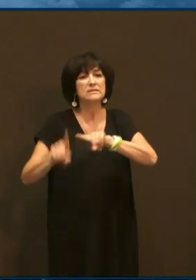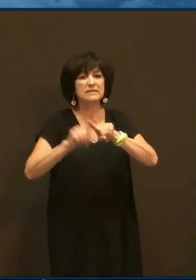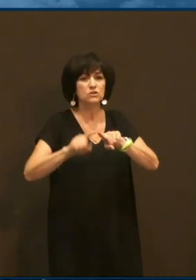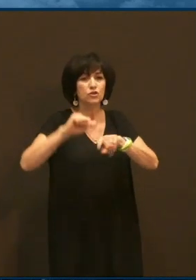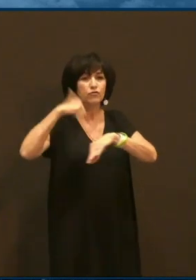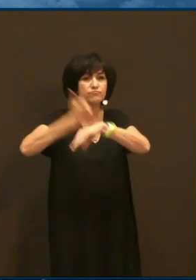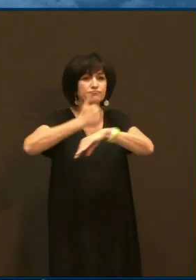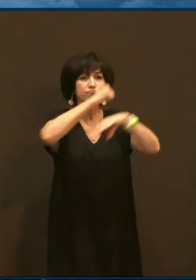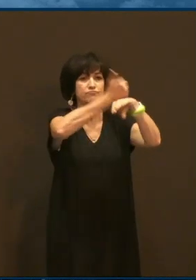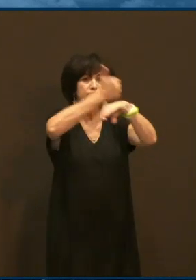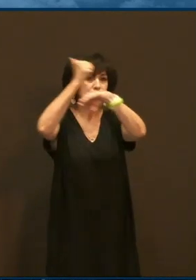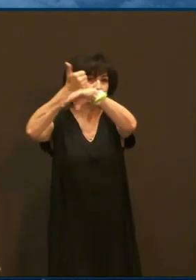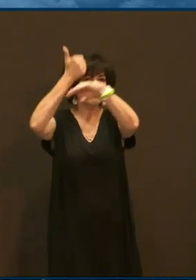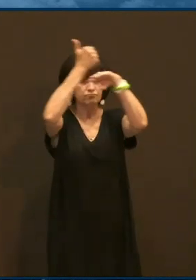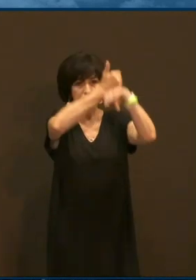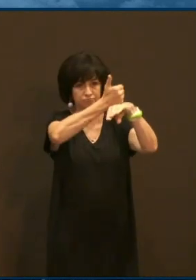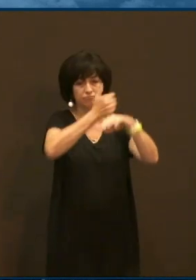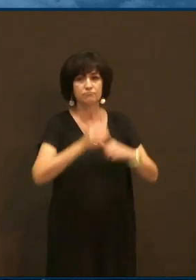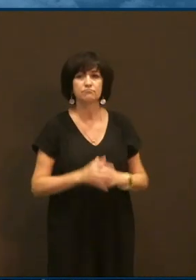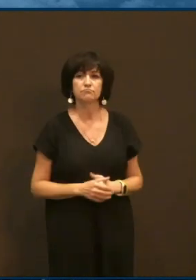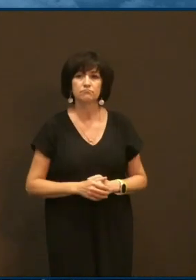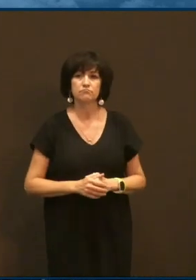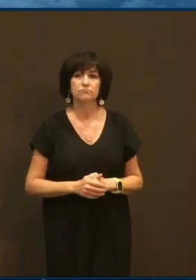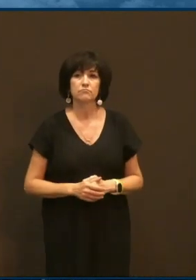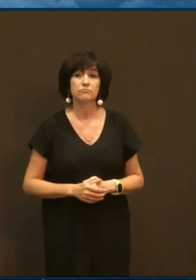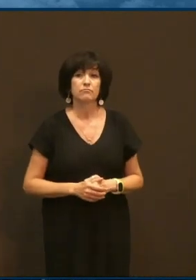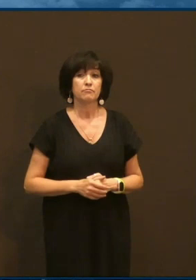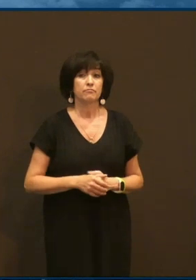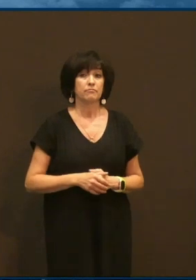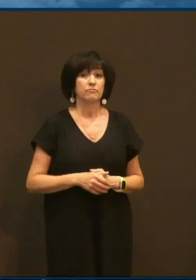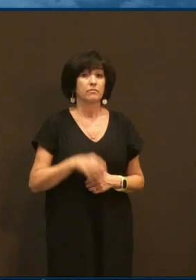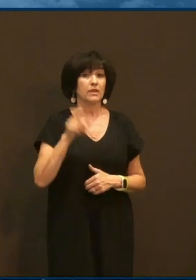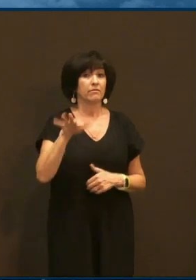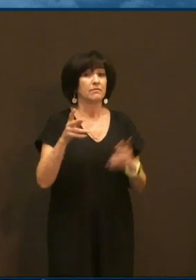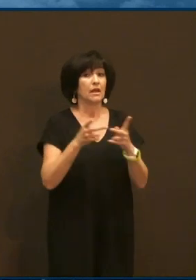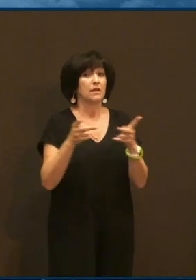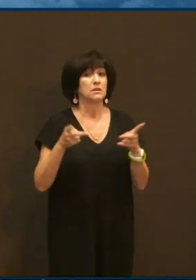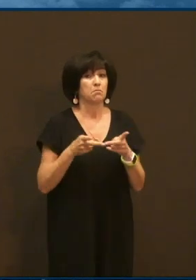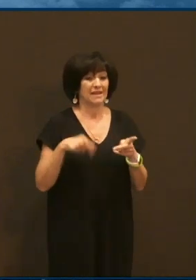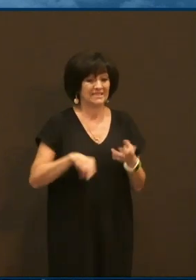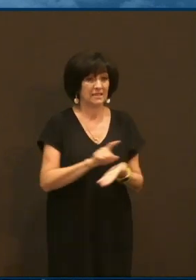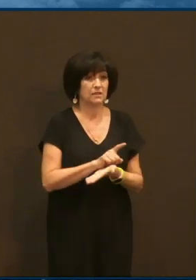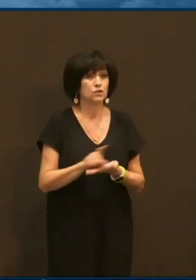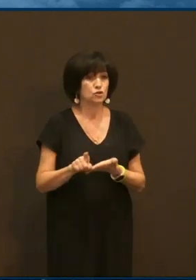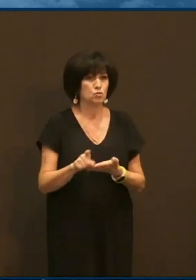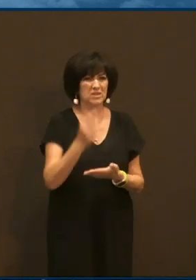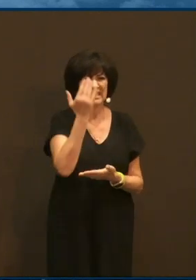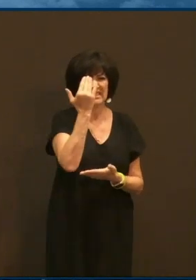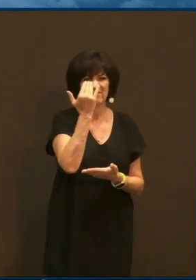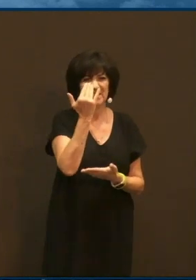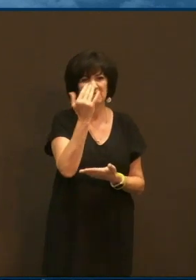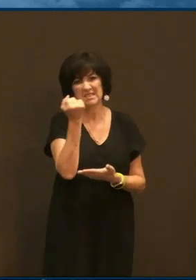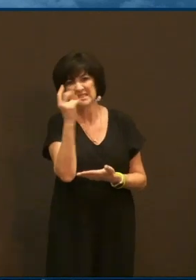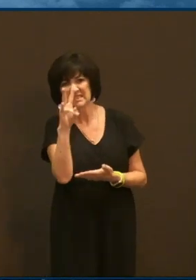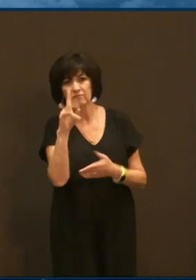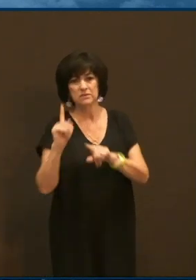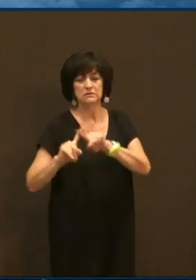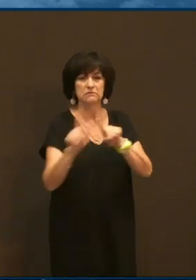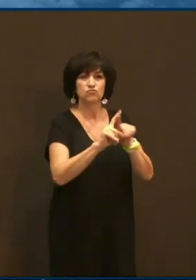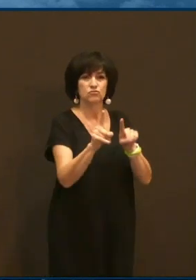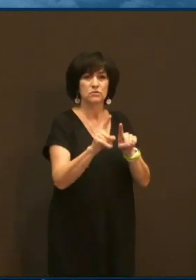you'll see kind of where we have this week. So this is just about 15 to 17 sites that we'll have between now